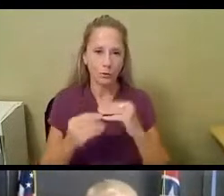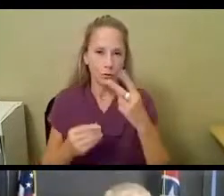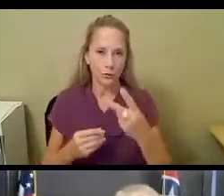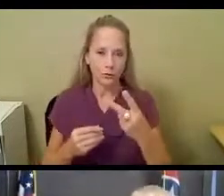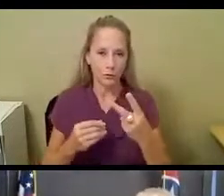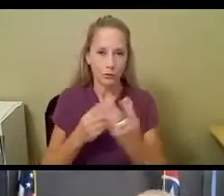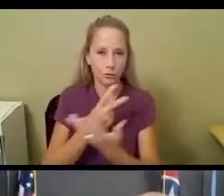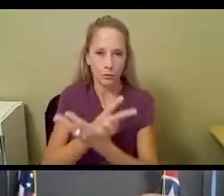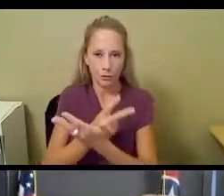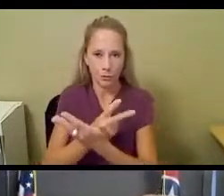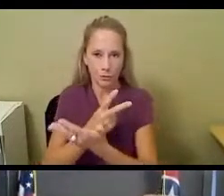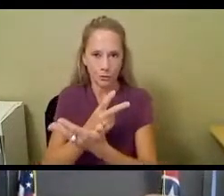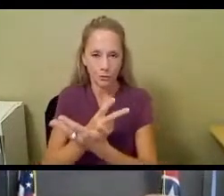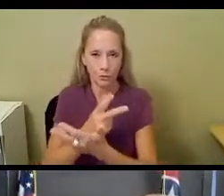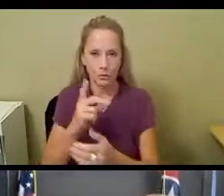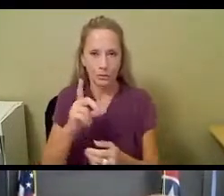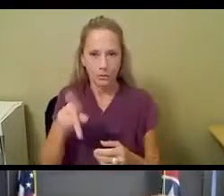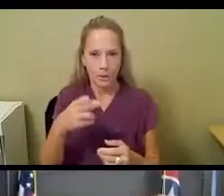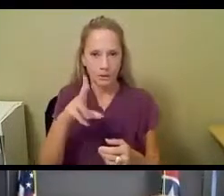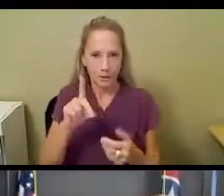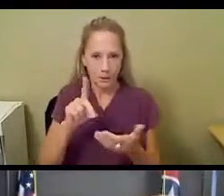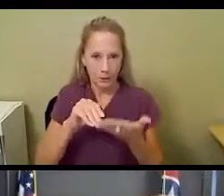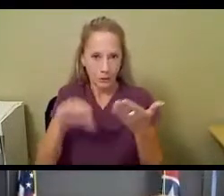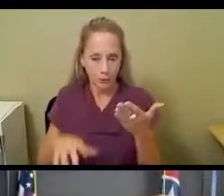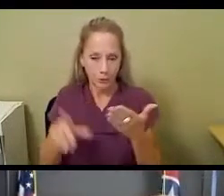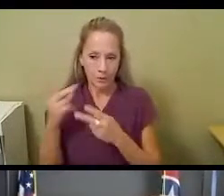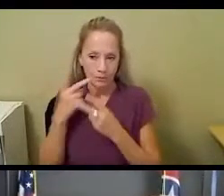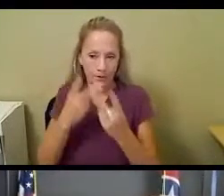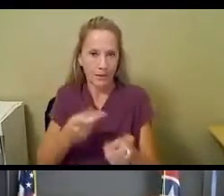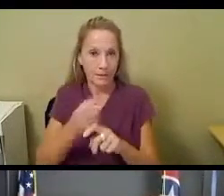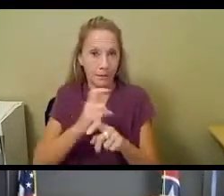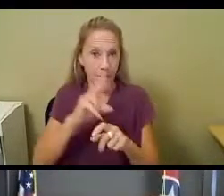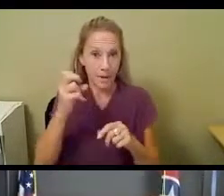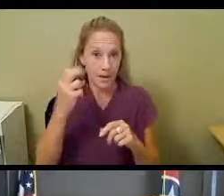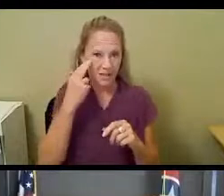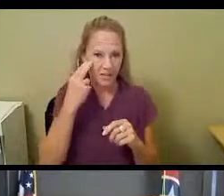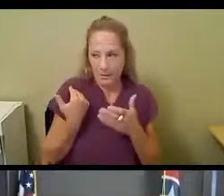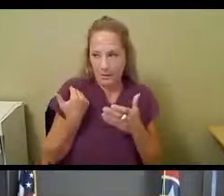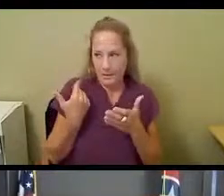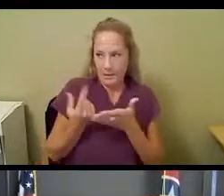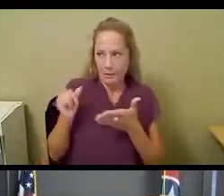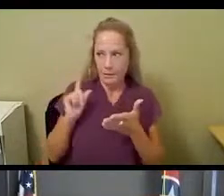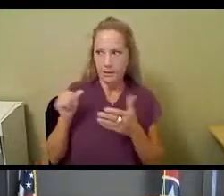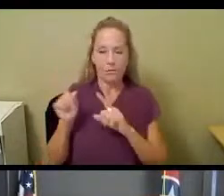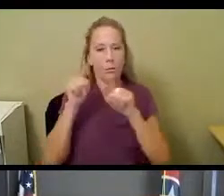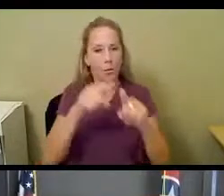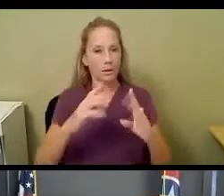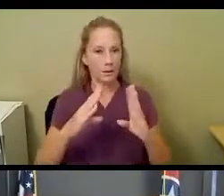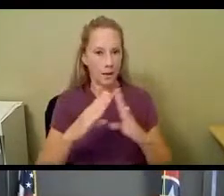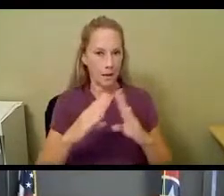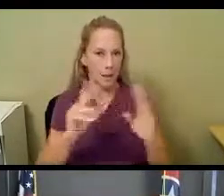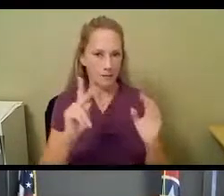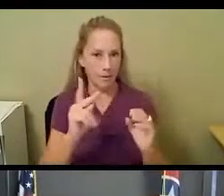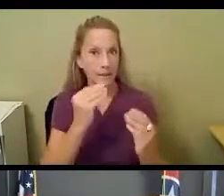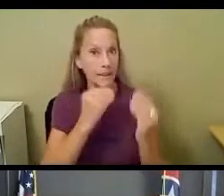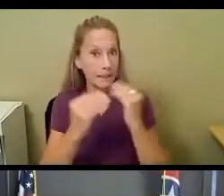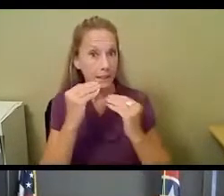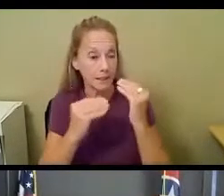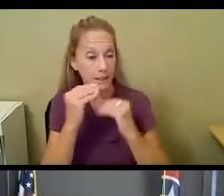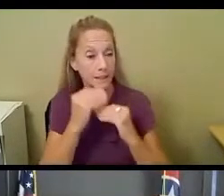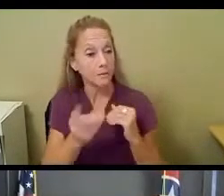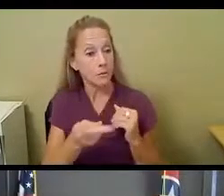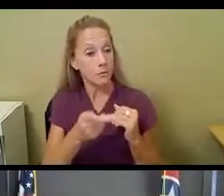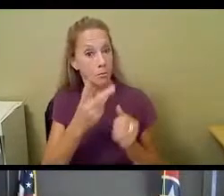from Nashville, last week, and they went downtown to eat, and they were both